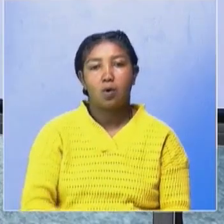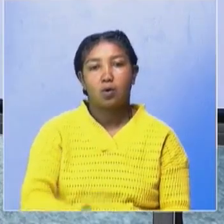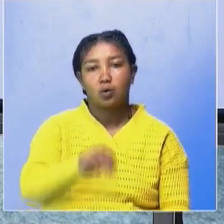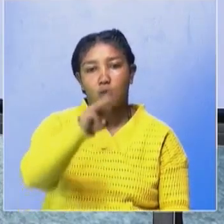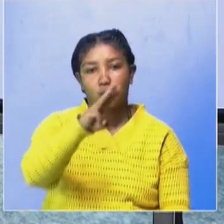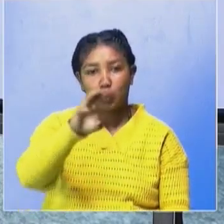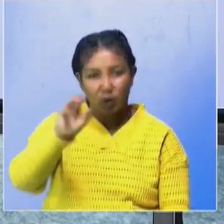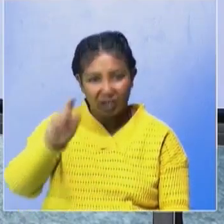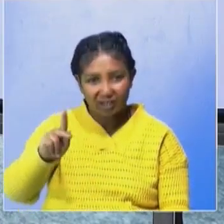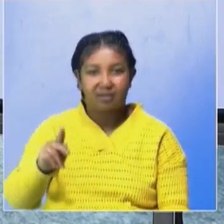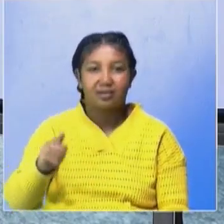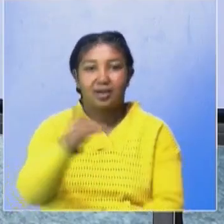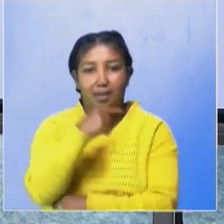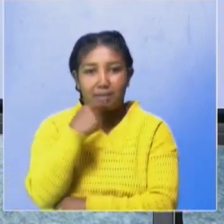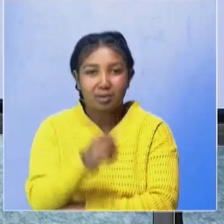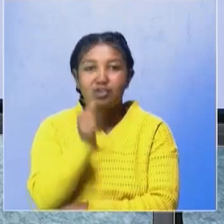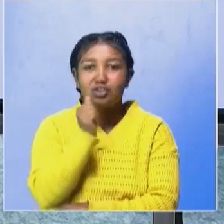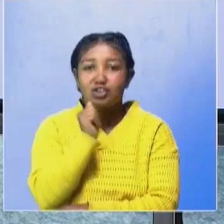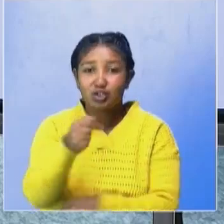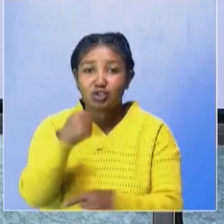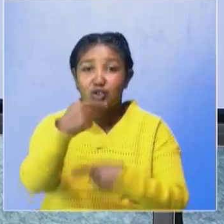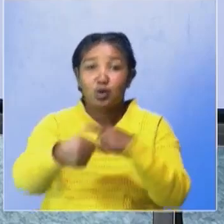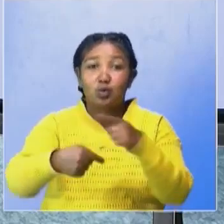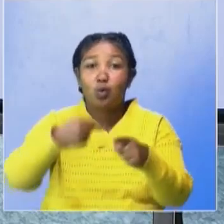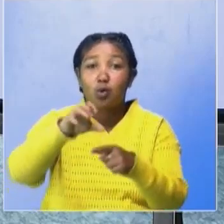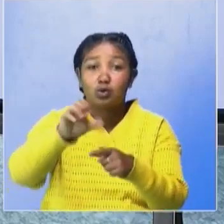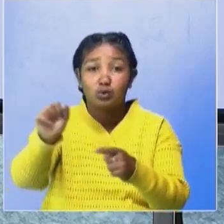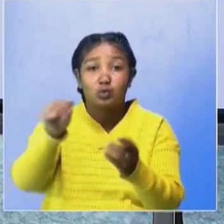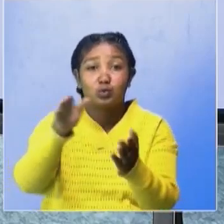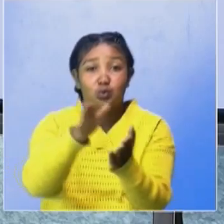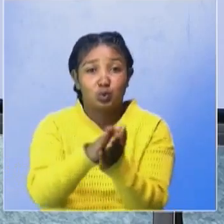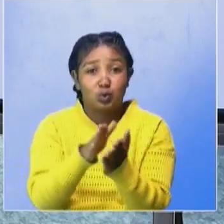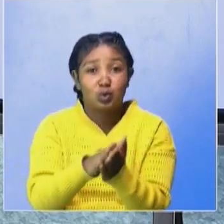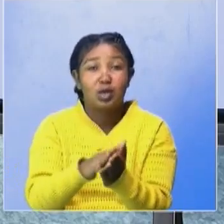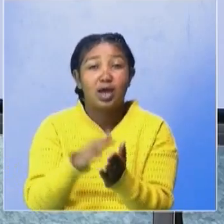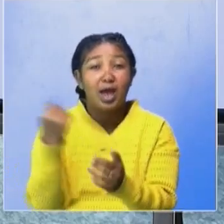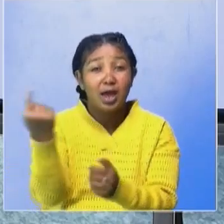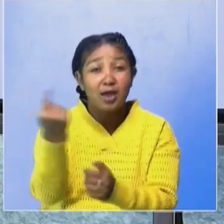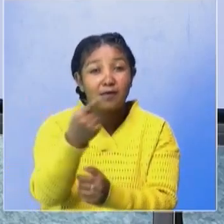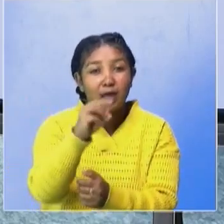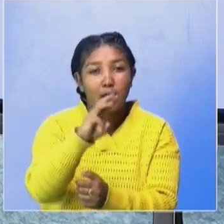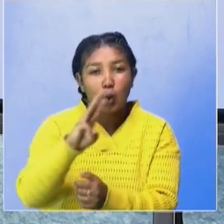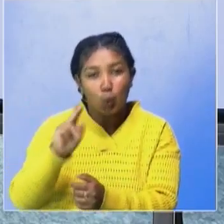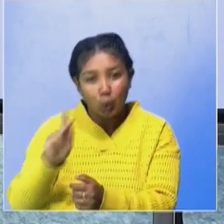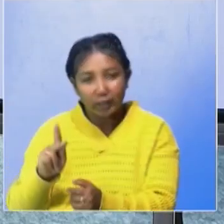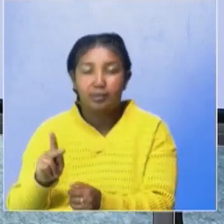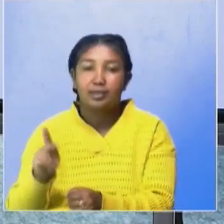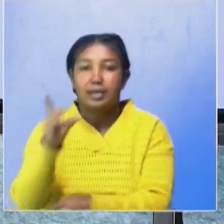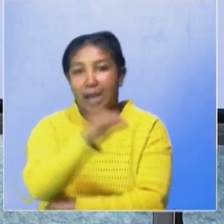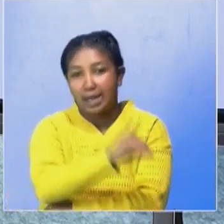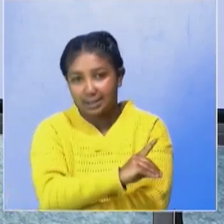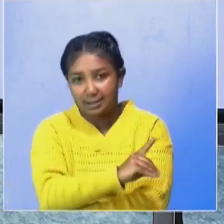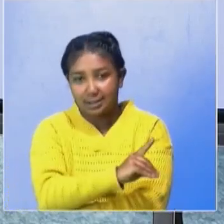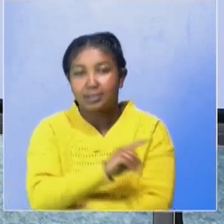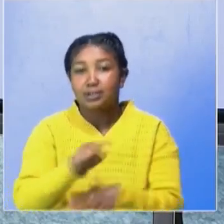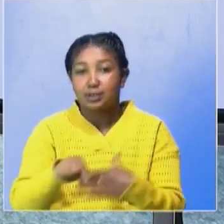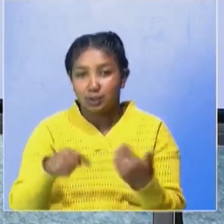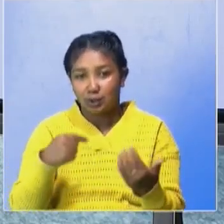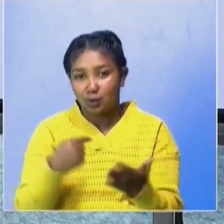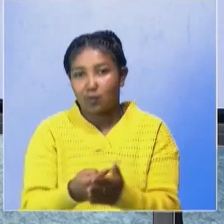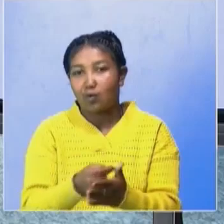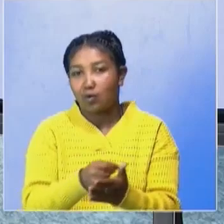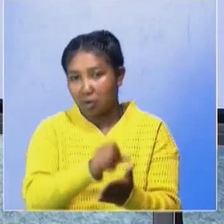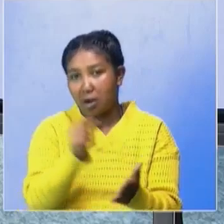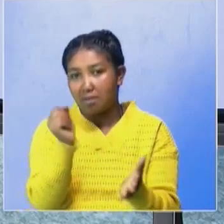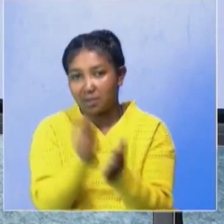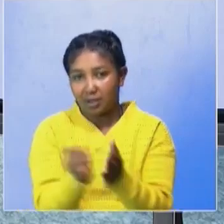She goes to school every weekday. So, let us add one